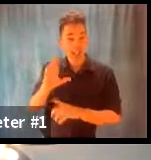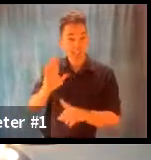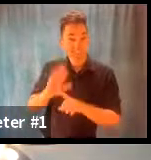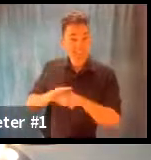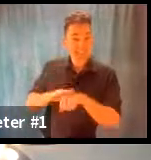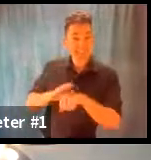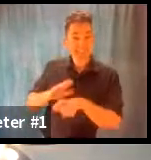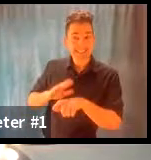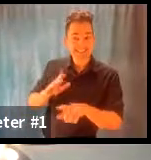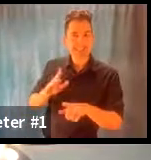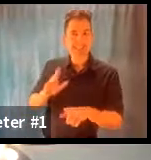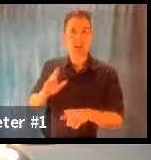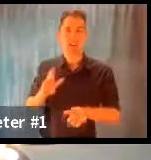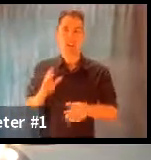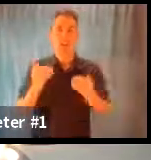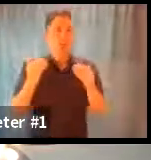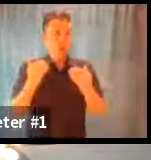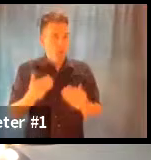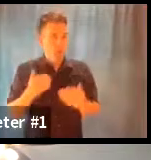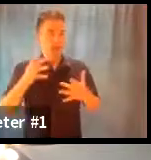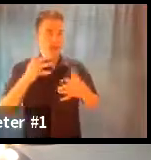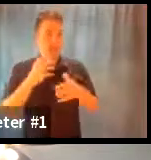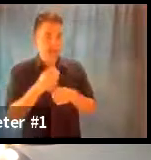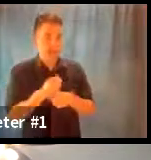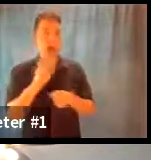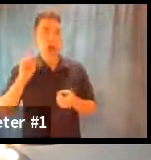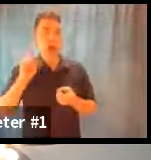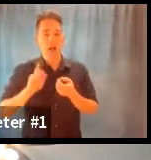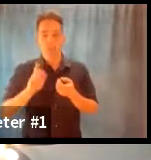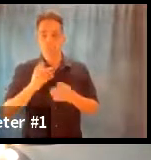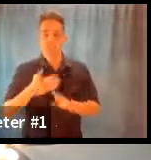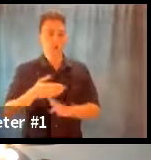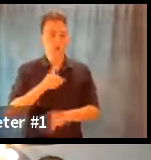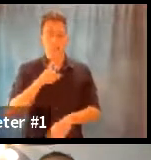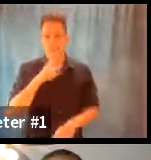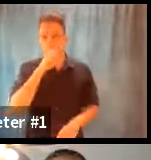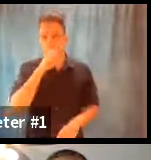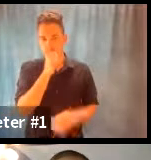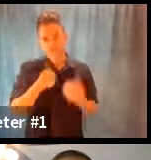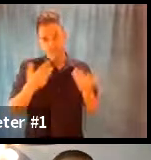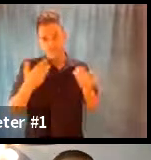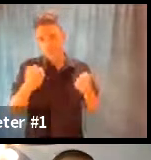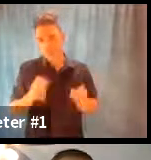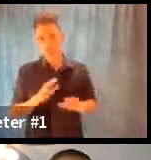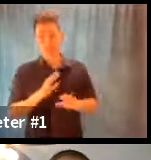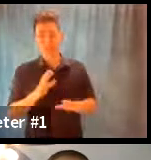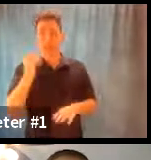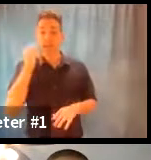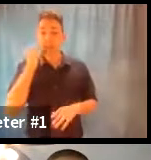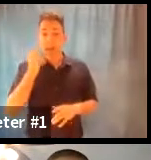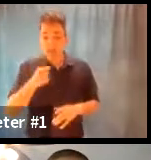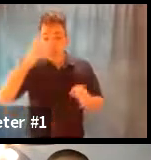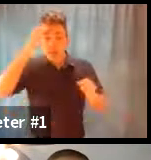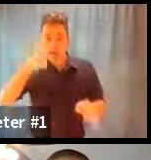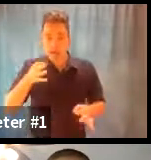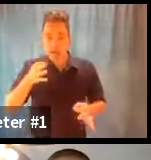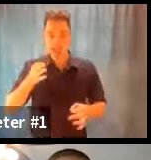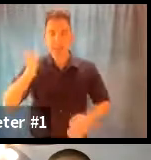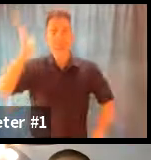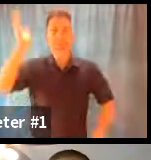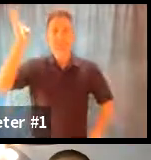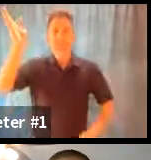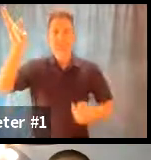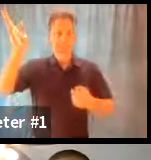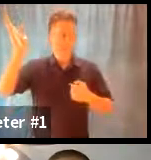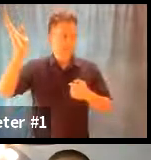time down before we have to mute you. If you have decided that you no longer need to testify, you can